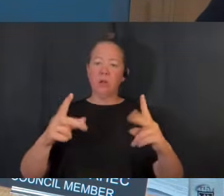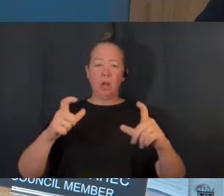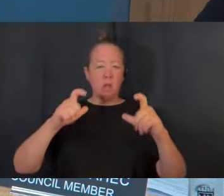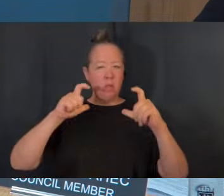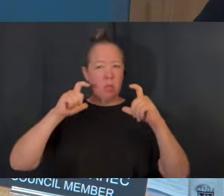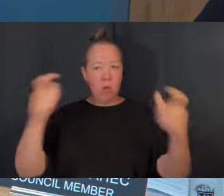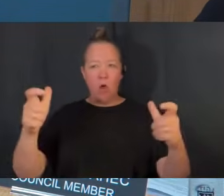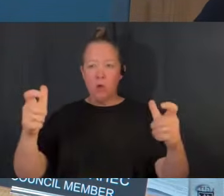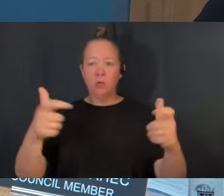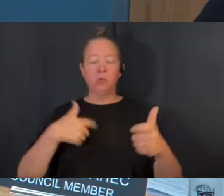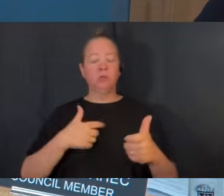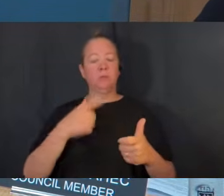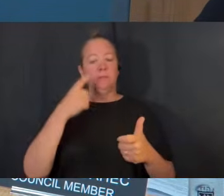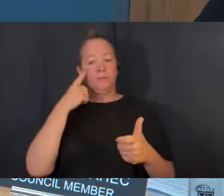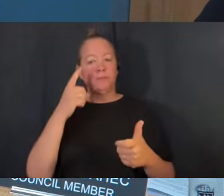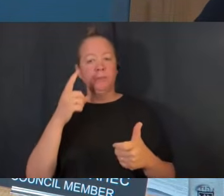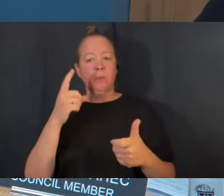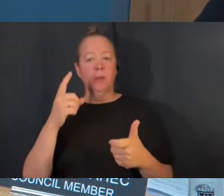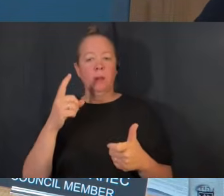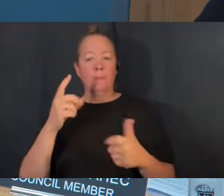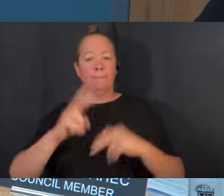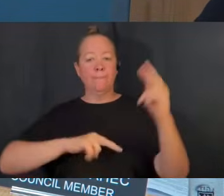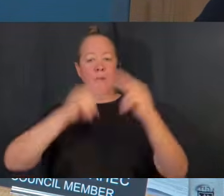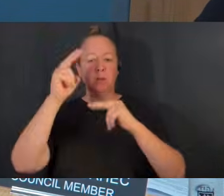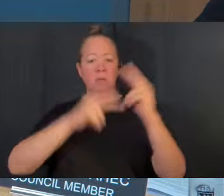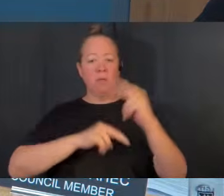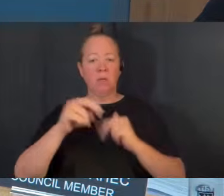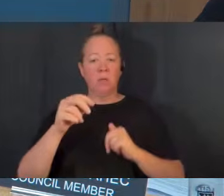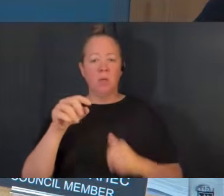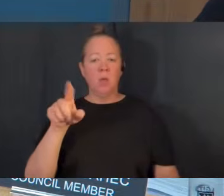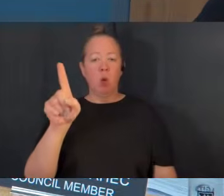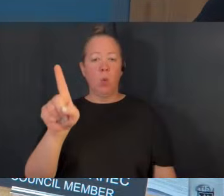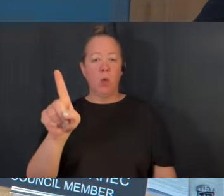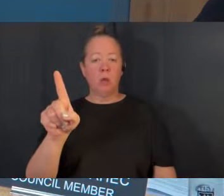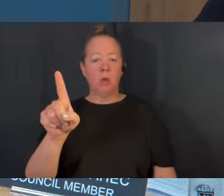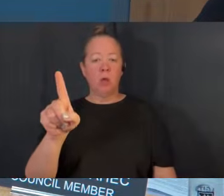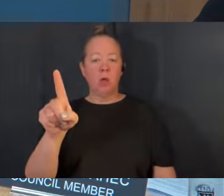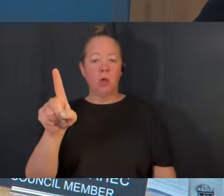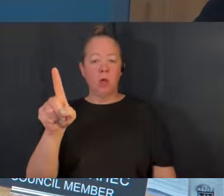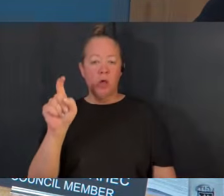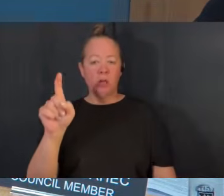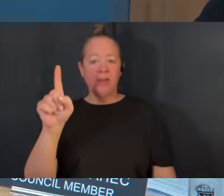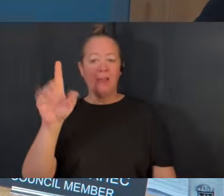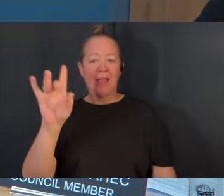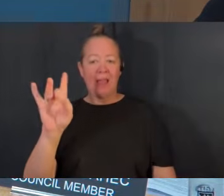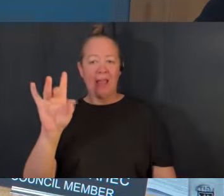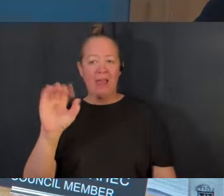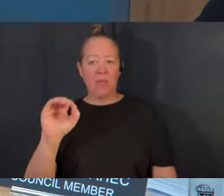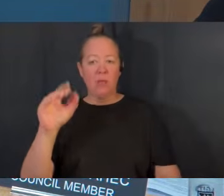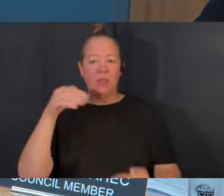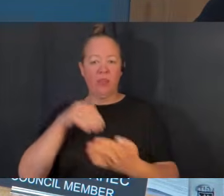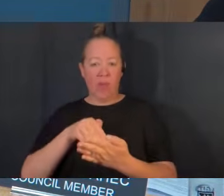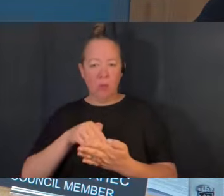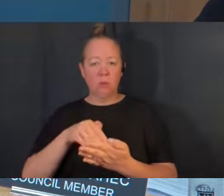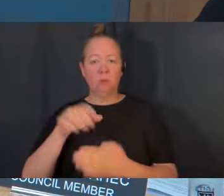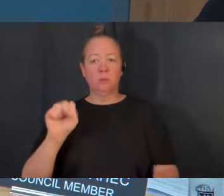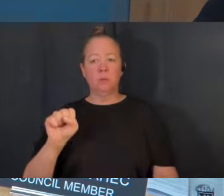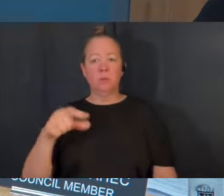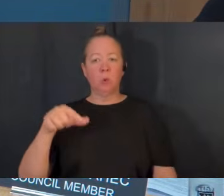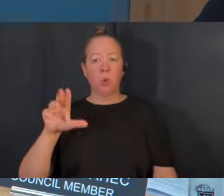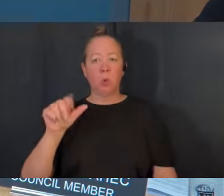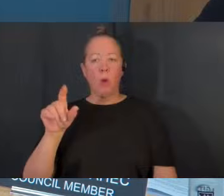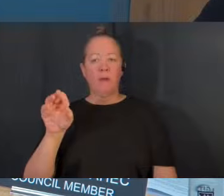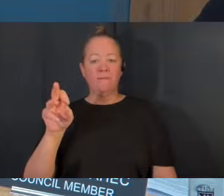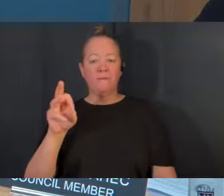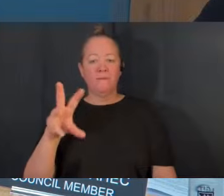square feet, which means it is 4 acres inside, and it has 45 docking bays. So